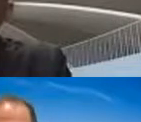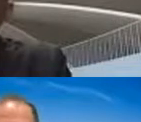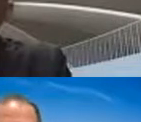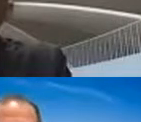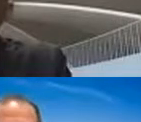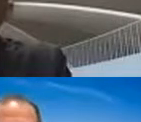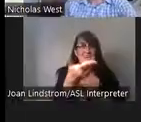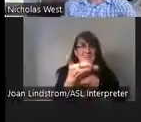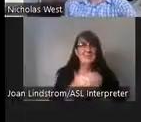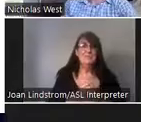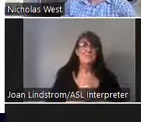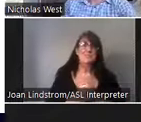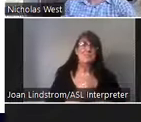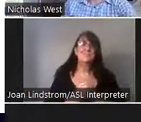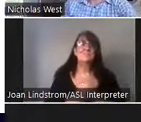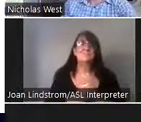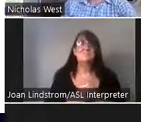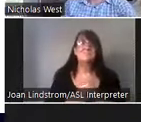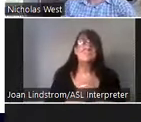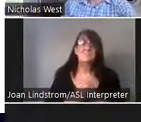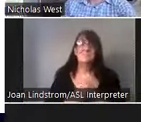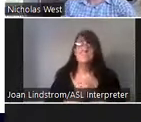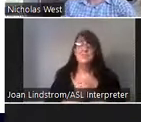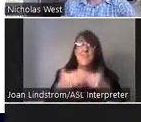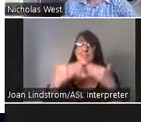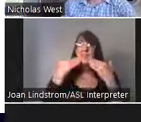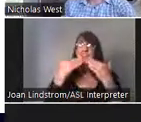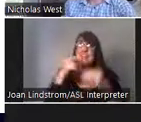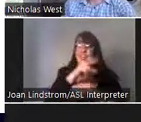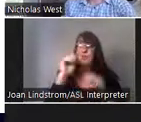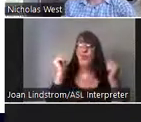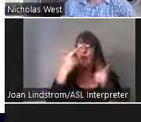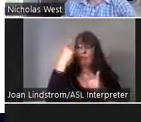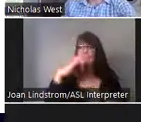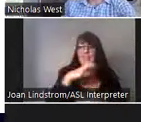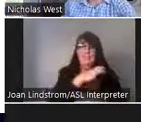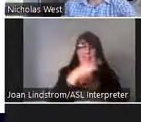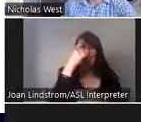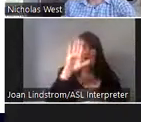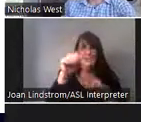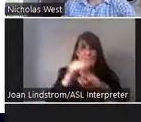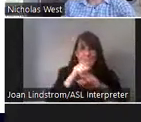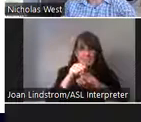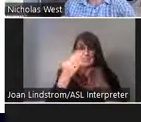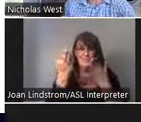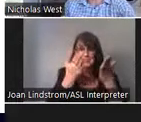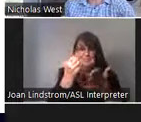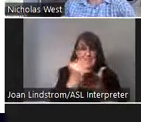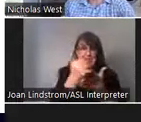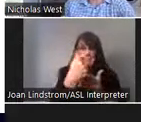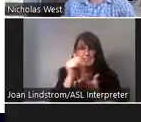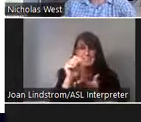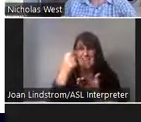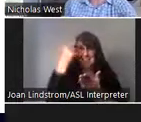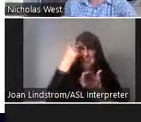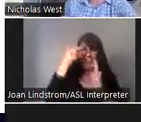to you. Thanks, Troy. Thank you all to the committee for your service and efforts in helping GSA think through some of